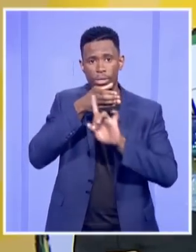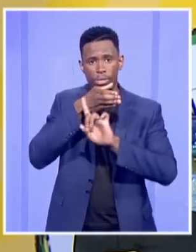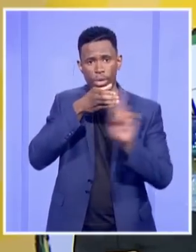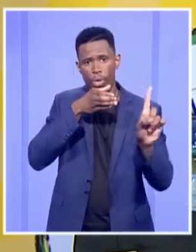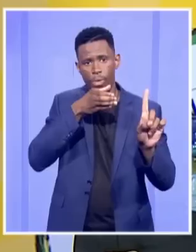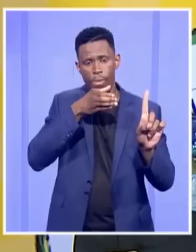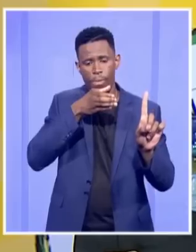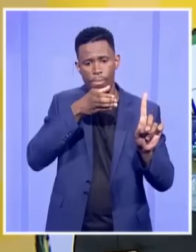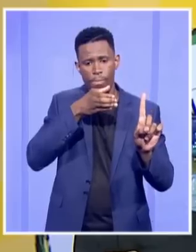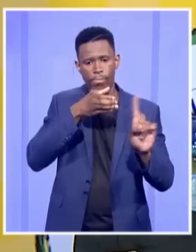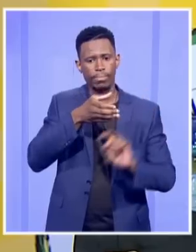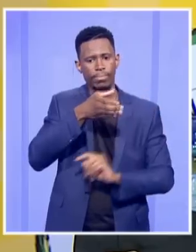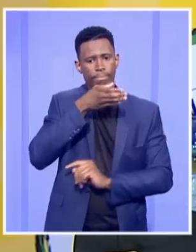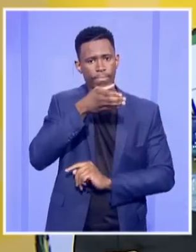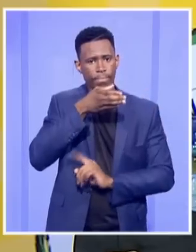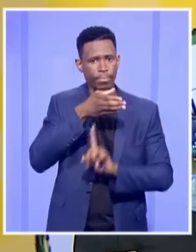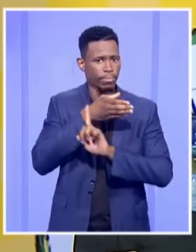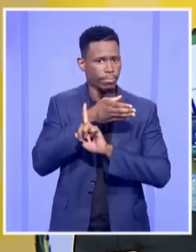Non-alcoholic beverages.